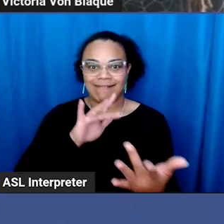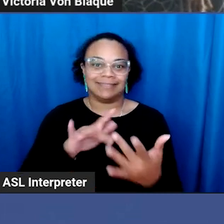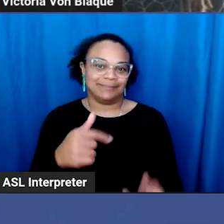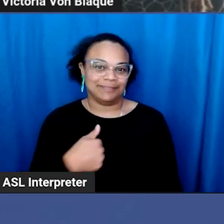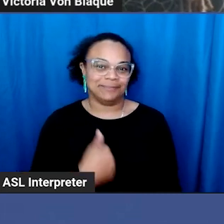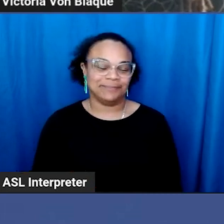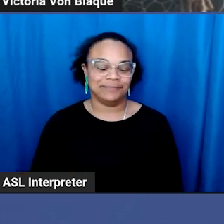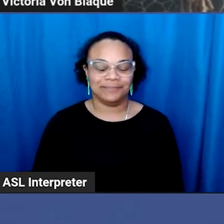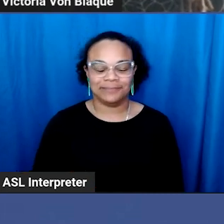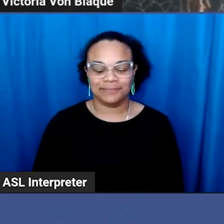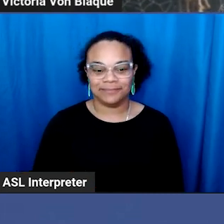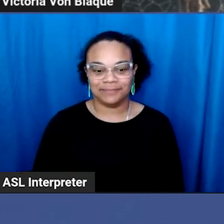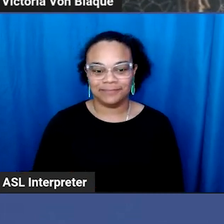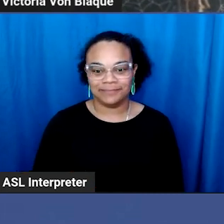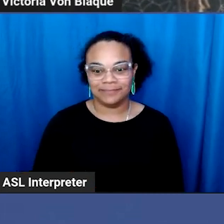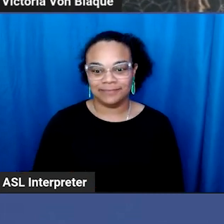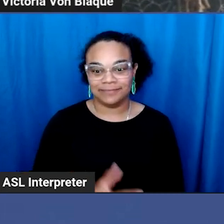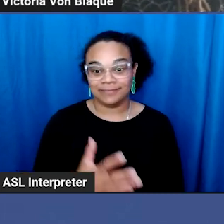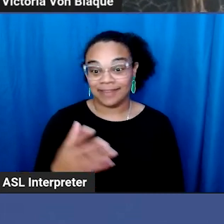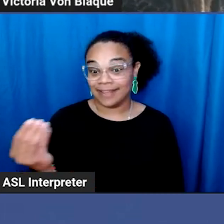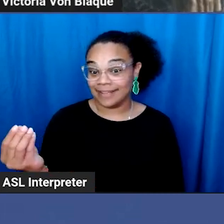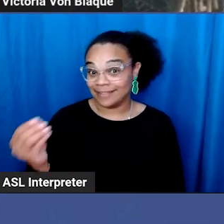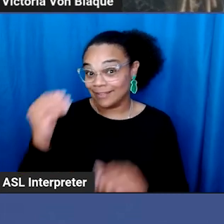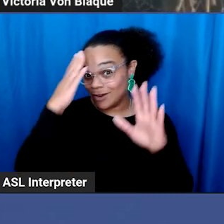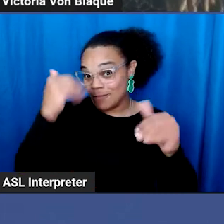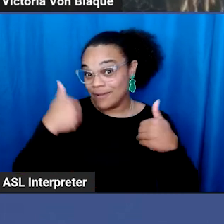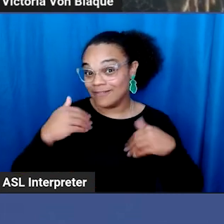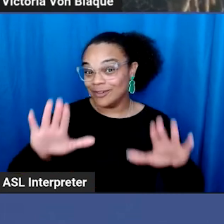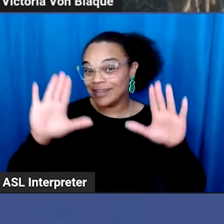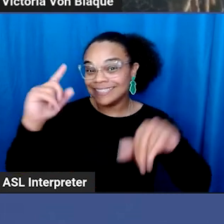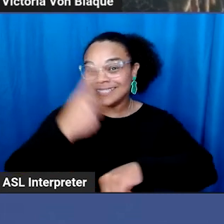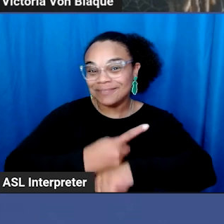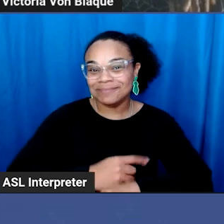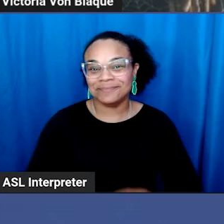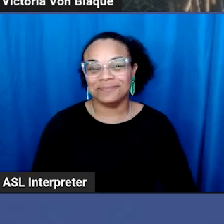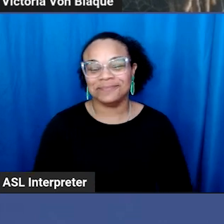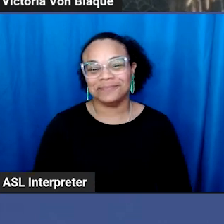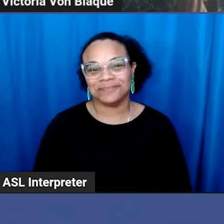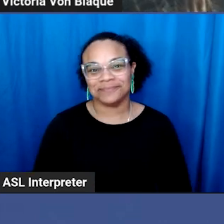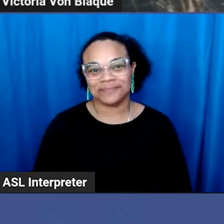me. And I hope you have a great day.